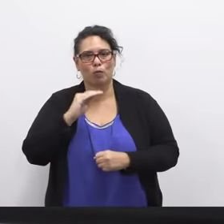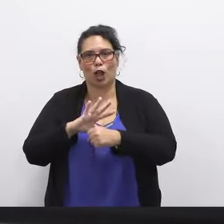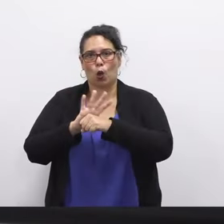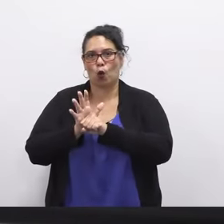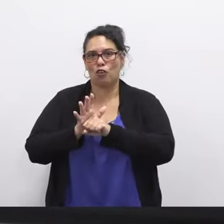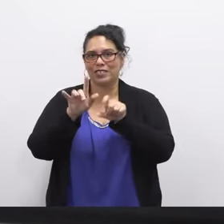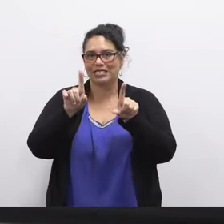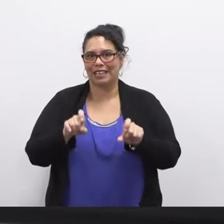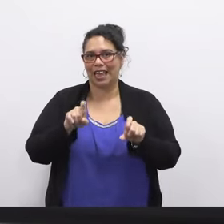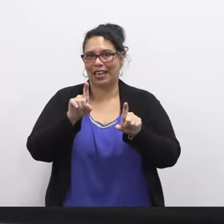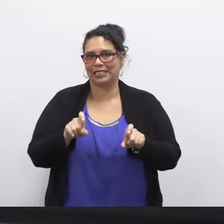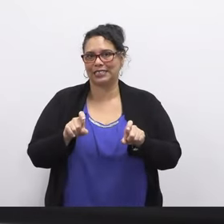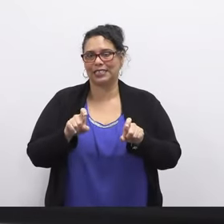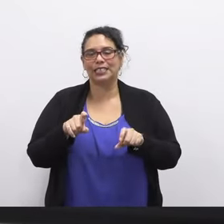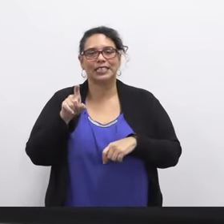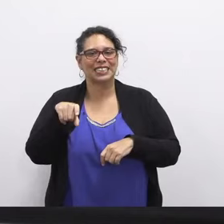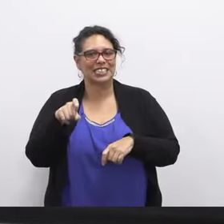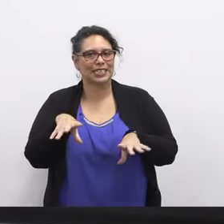to